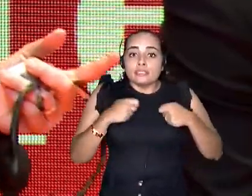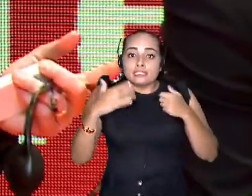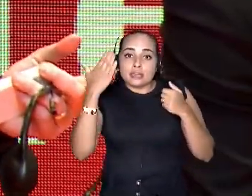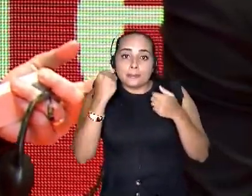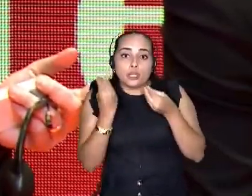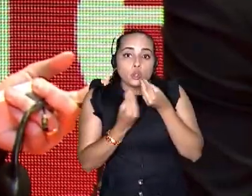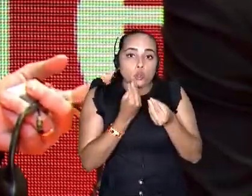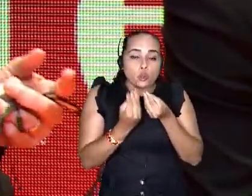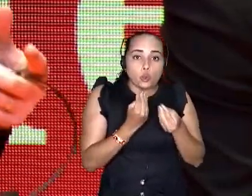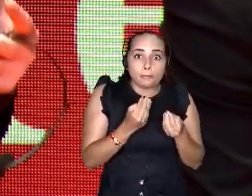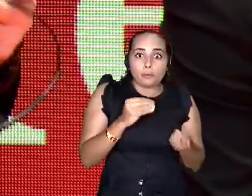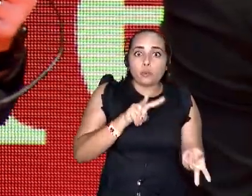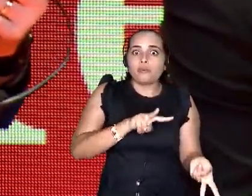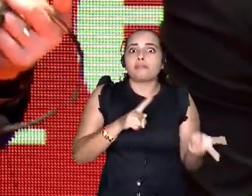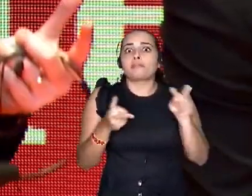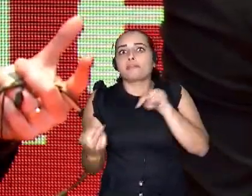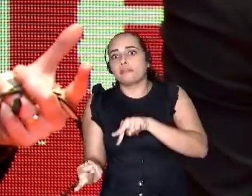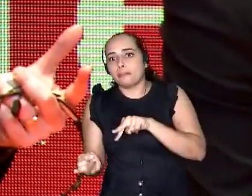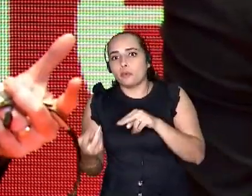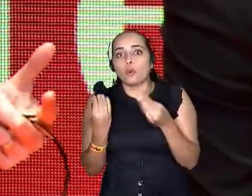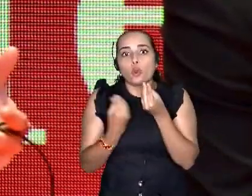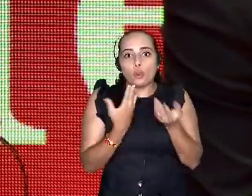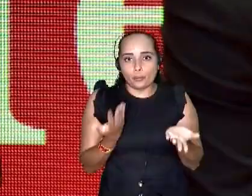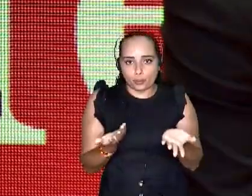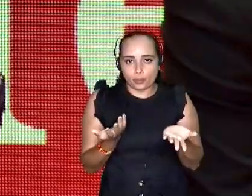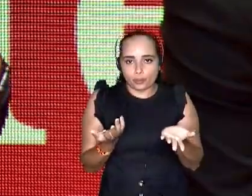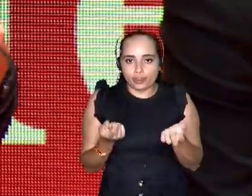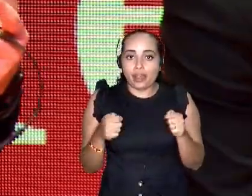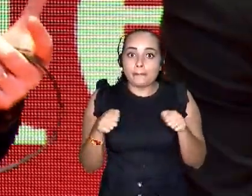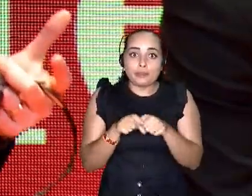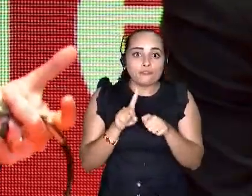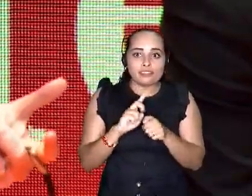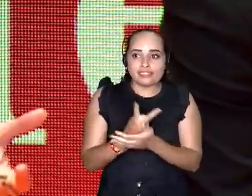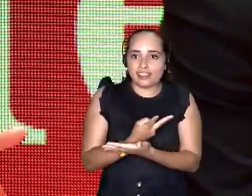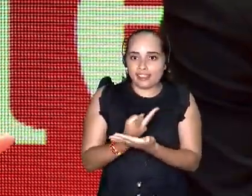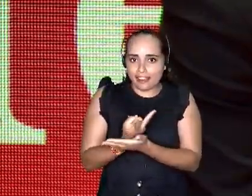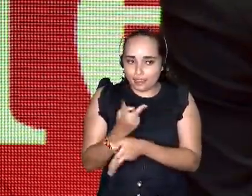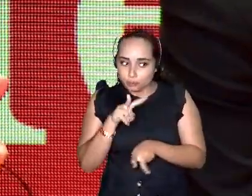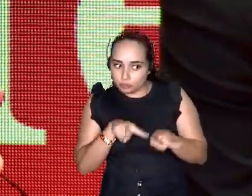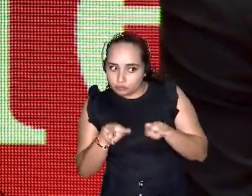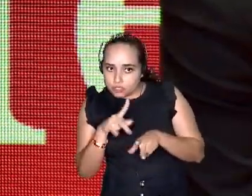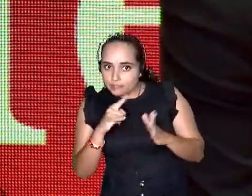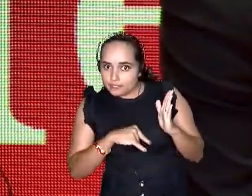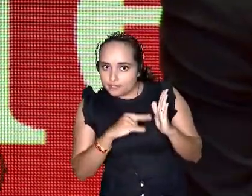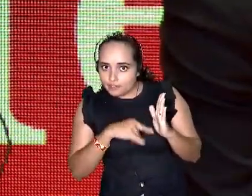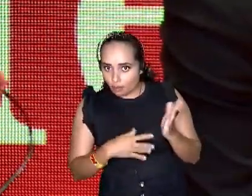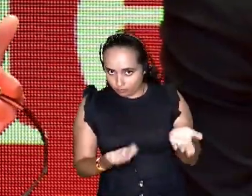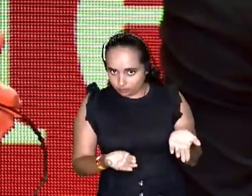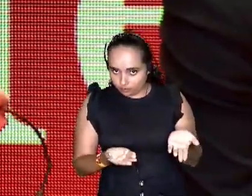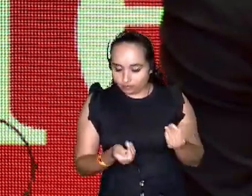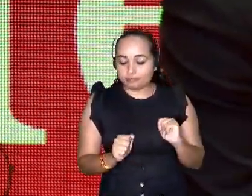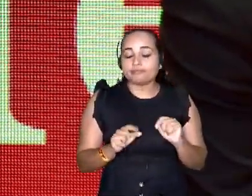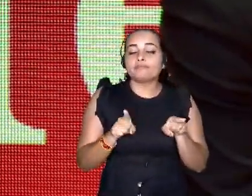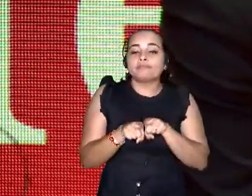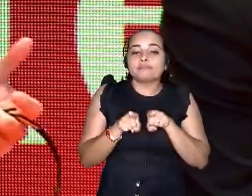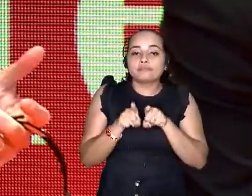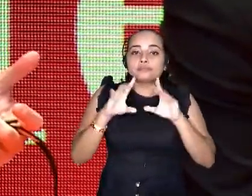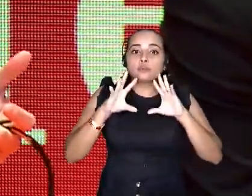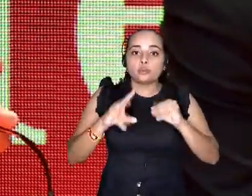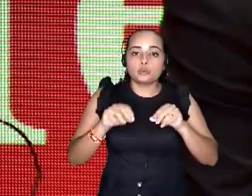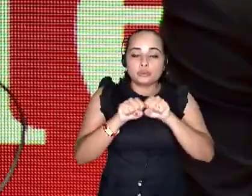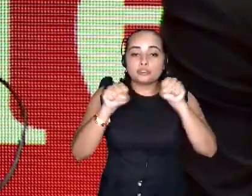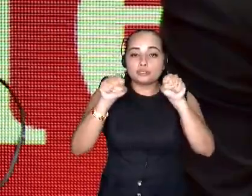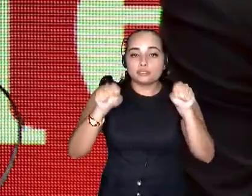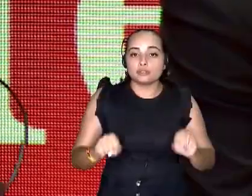the exit taxes, the transaction taxes, IP valuation transfers, and all these things could have